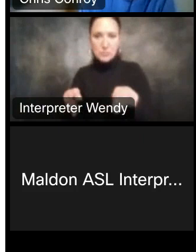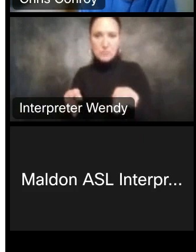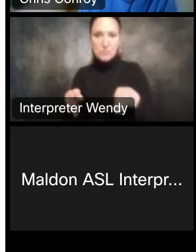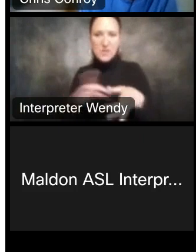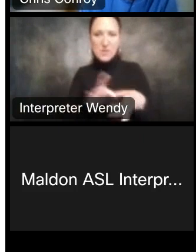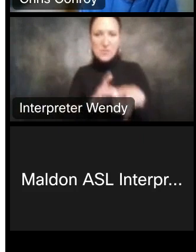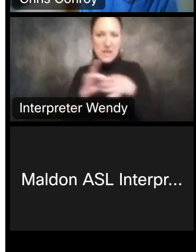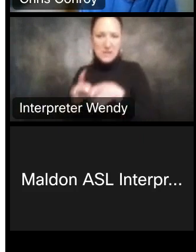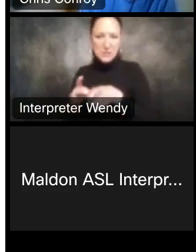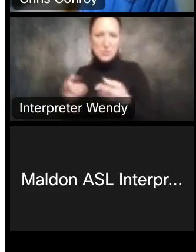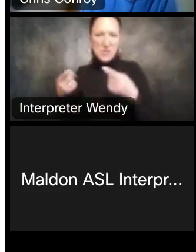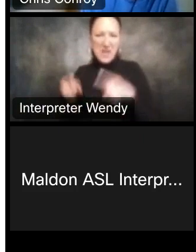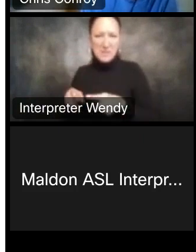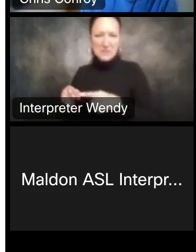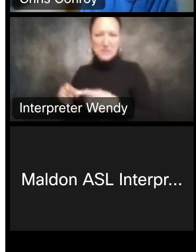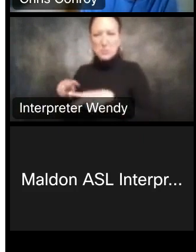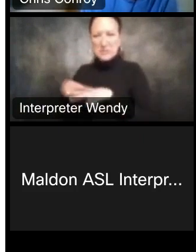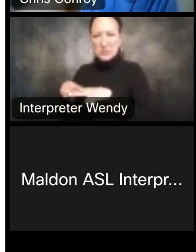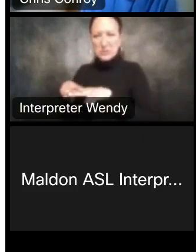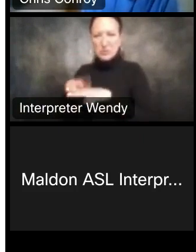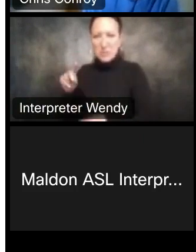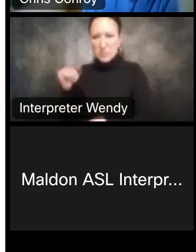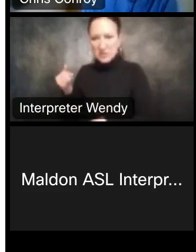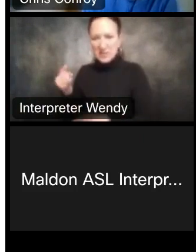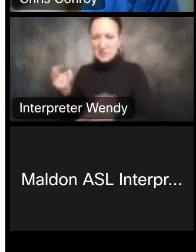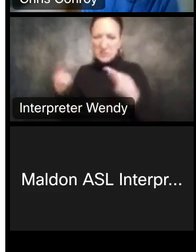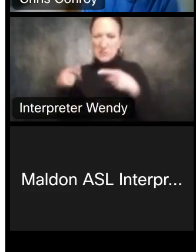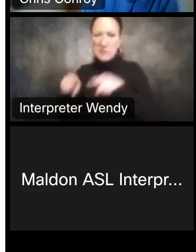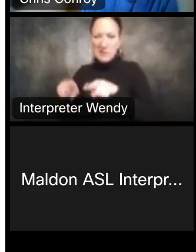irrespective of what happens with that project. Next slide, thank you.